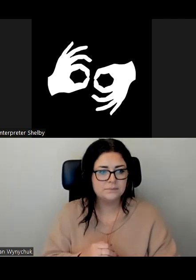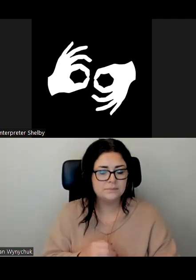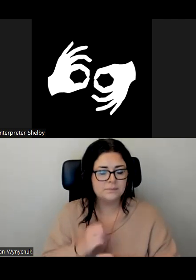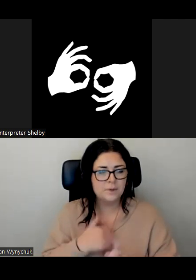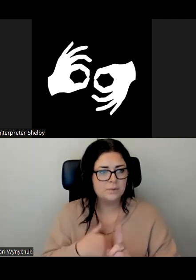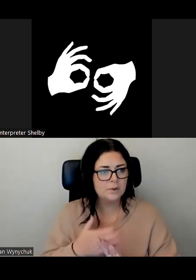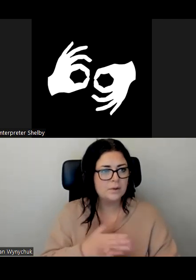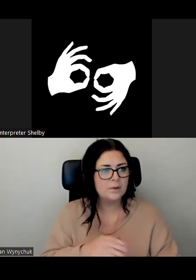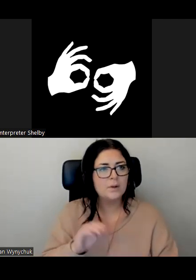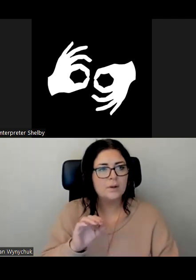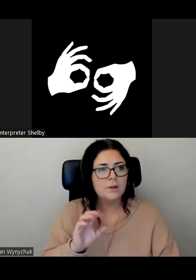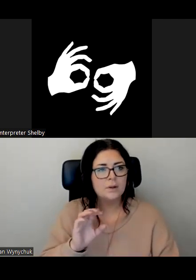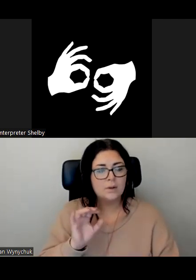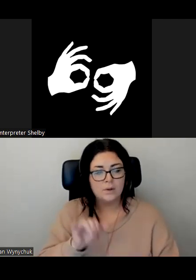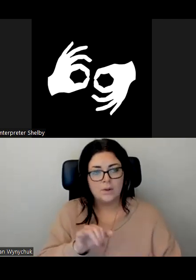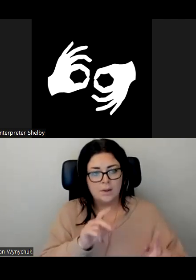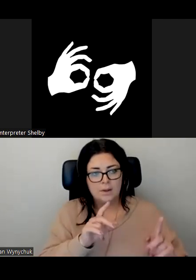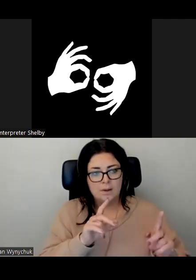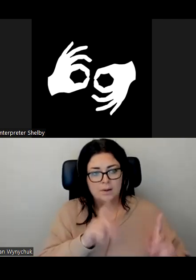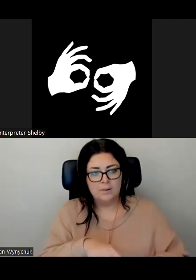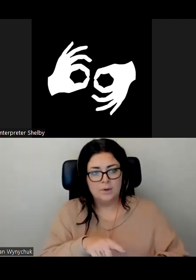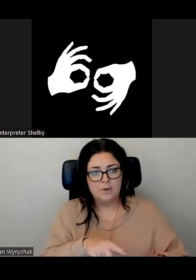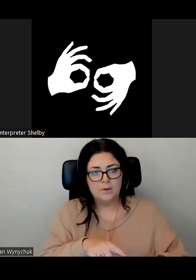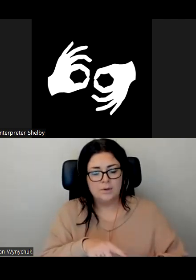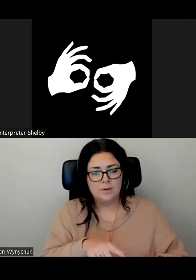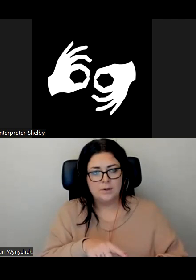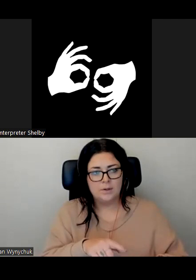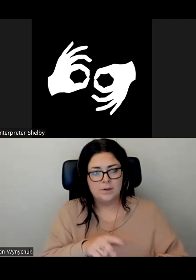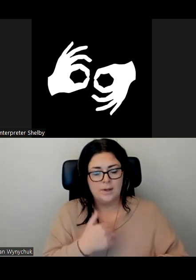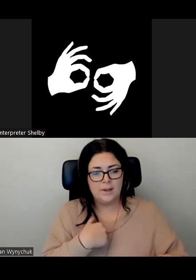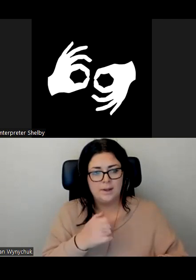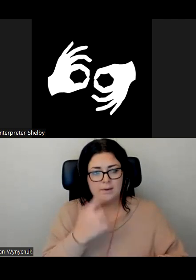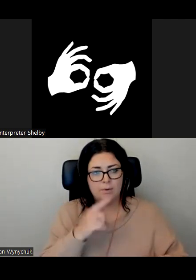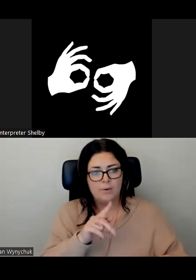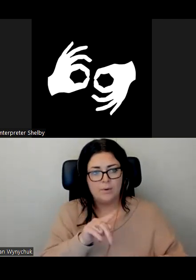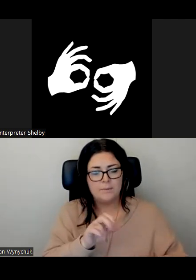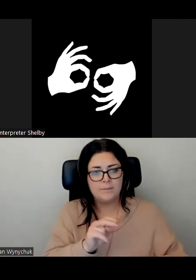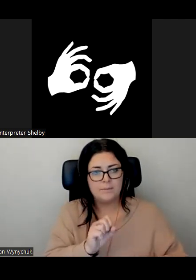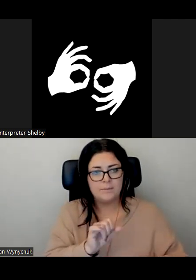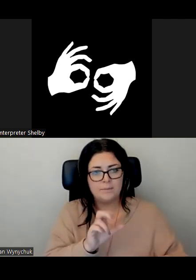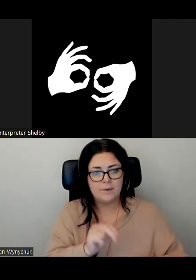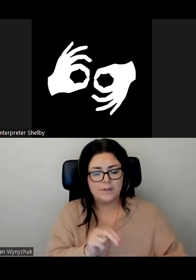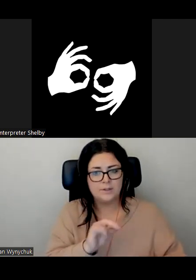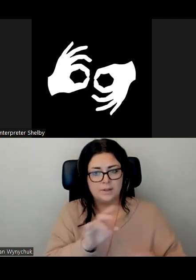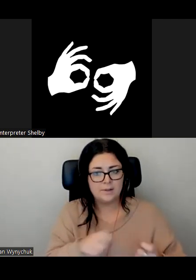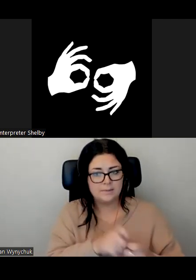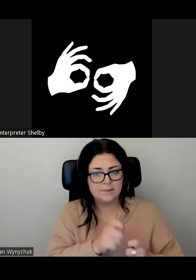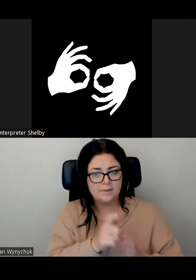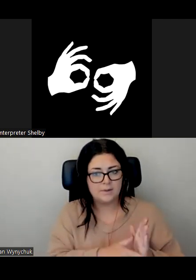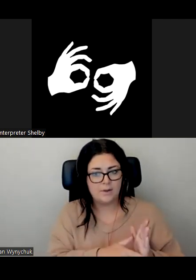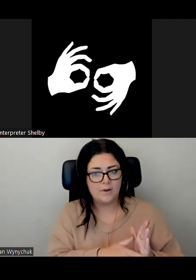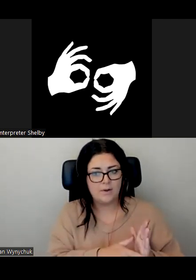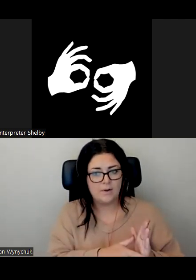the Harbor Grace pensioner, so the pension that he was in, the specific loss to their case wasn't